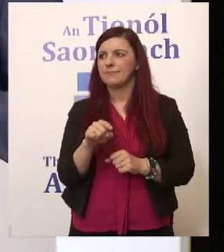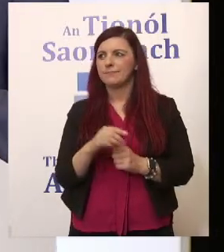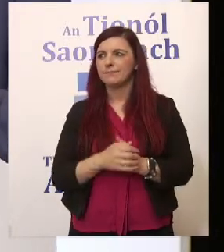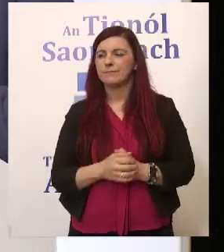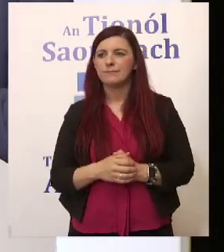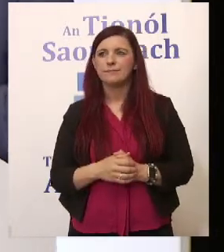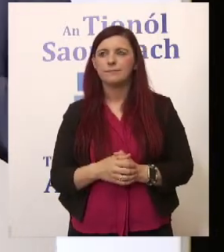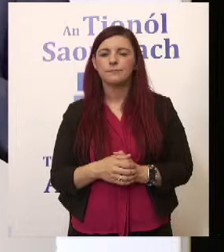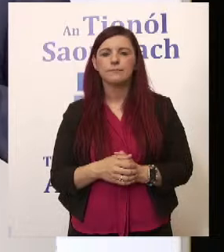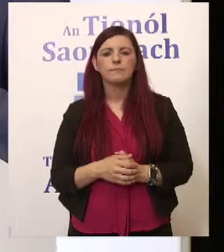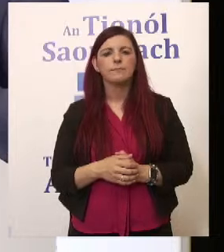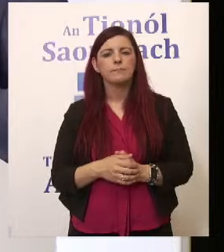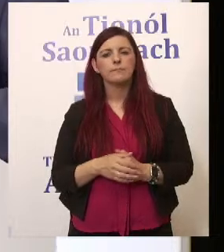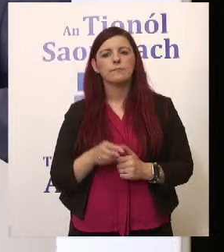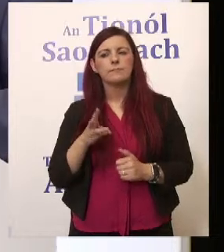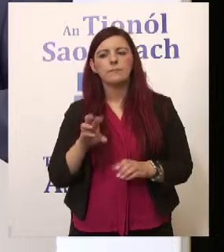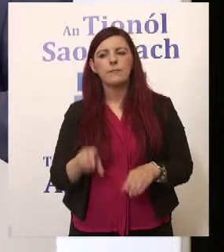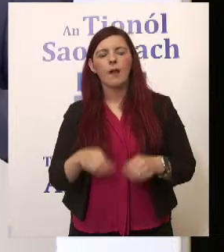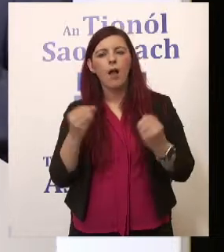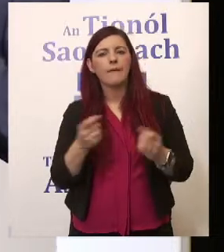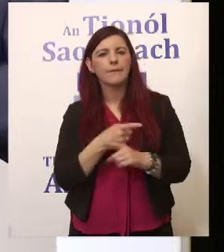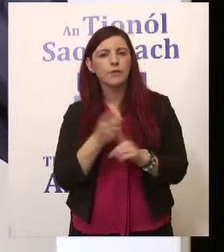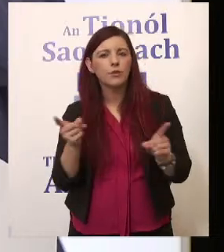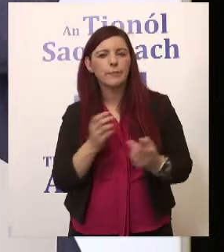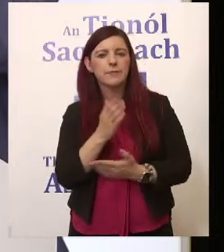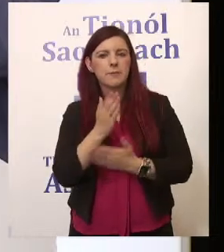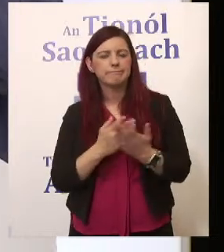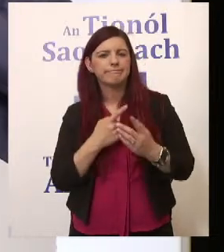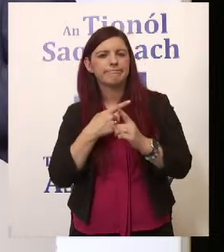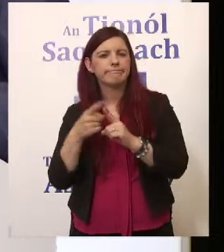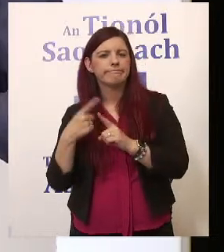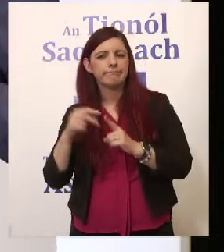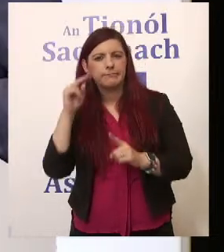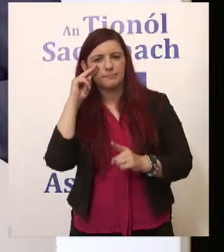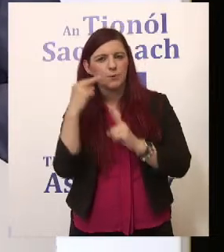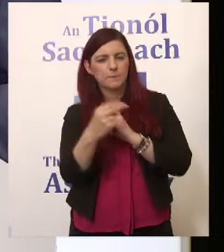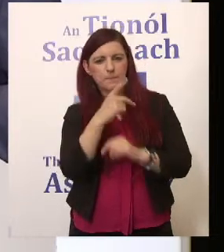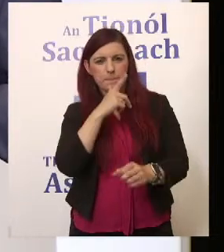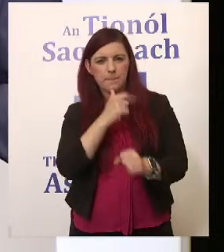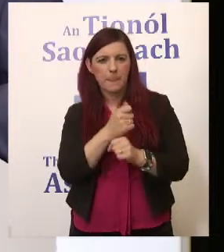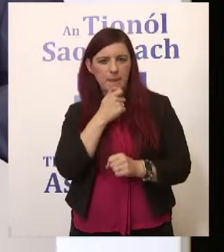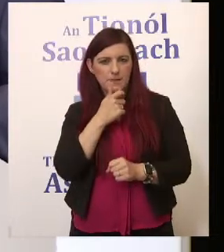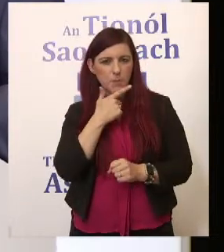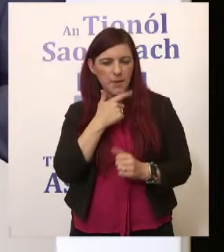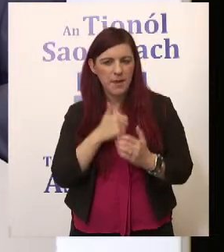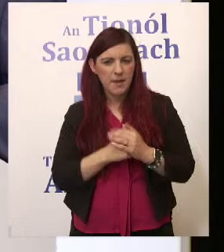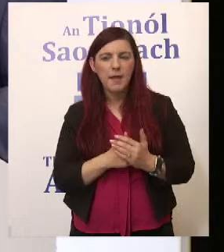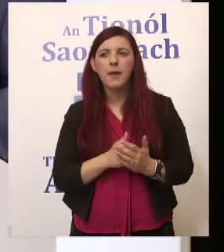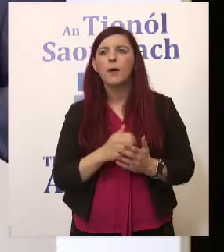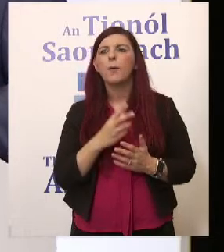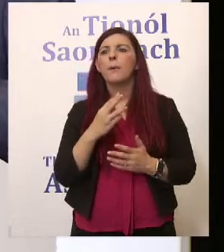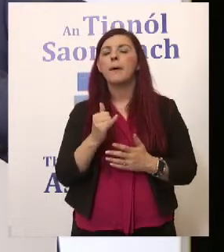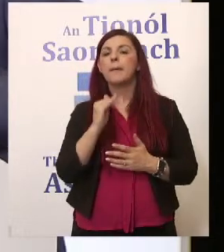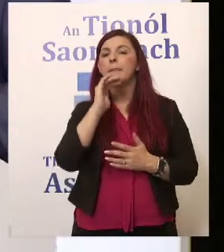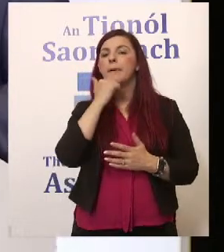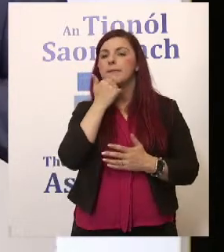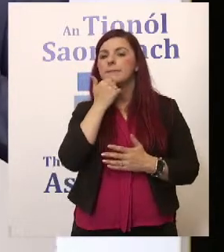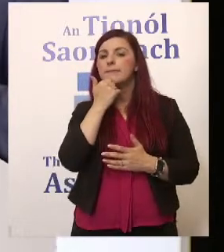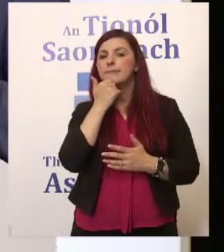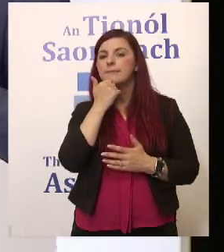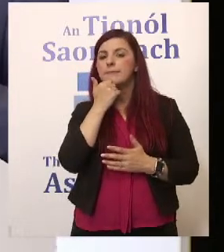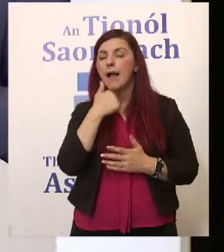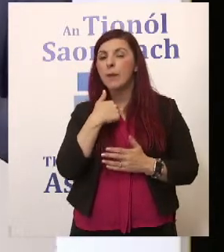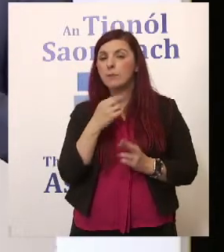like. I'm going to offer you some perspectives on Dublin, because I